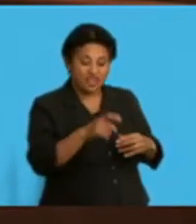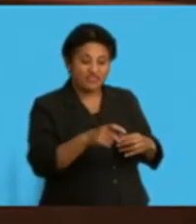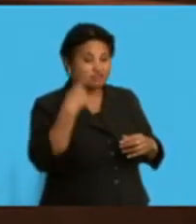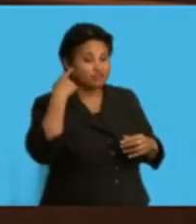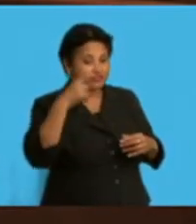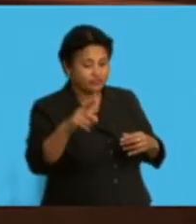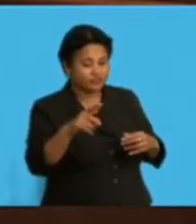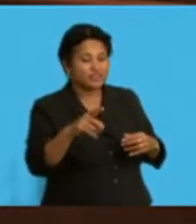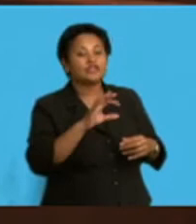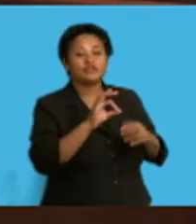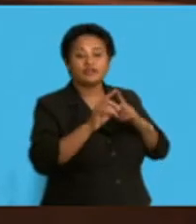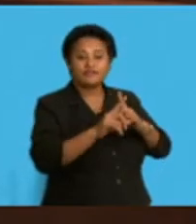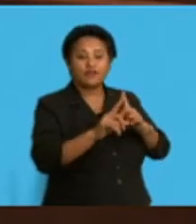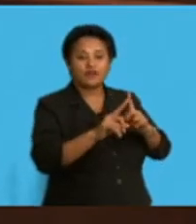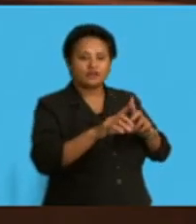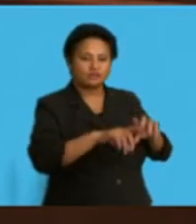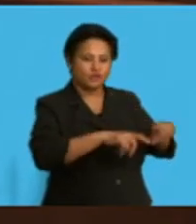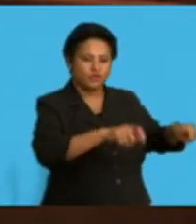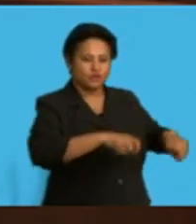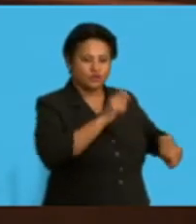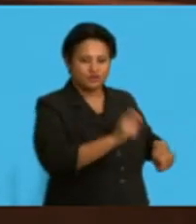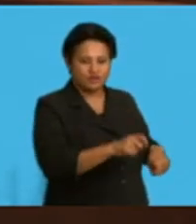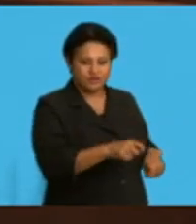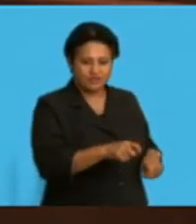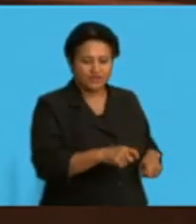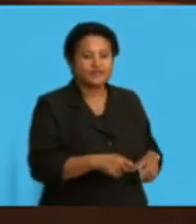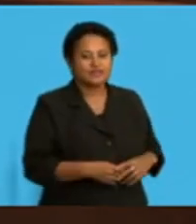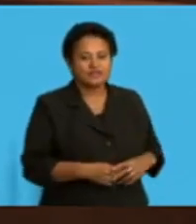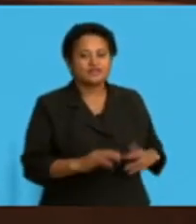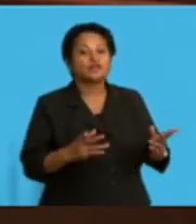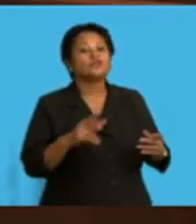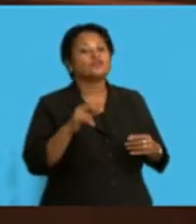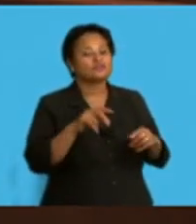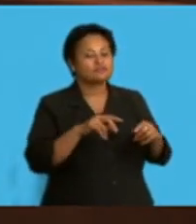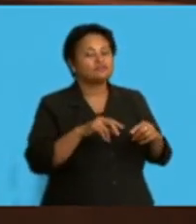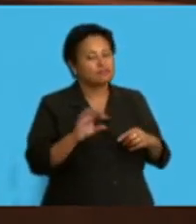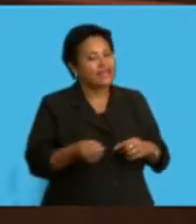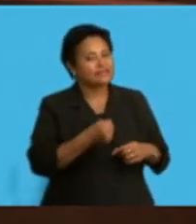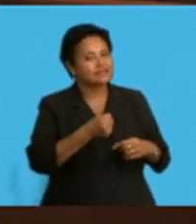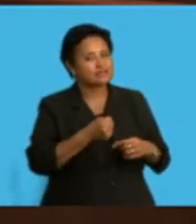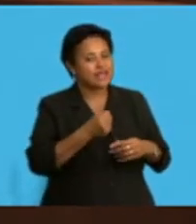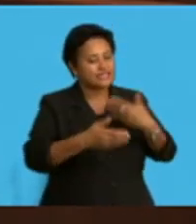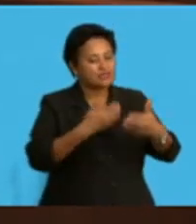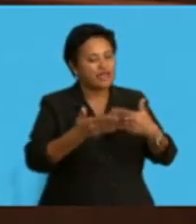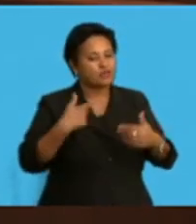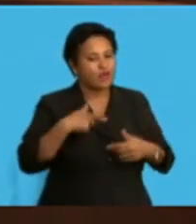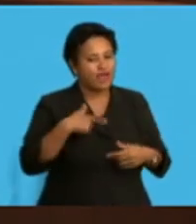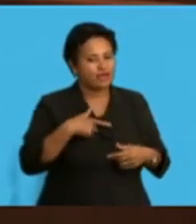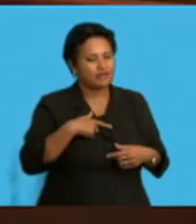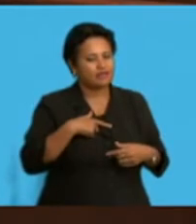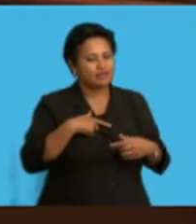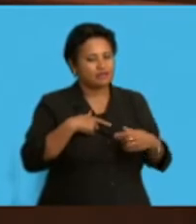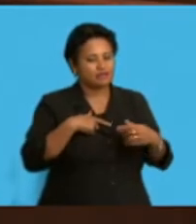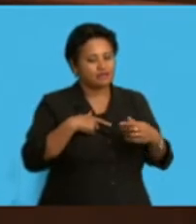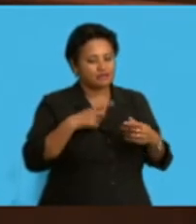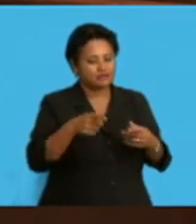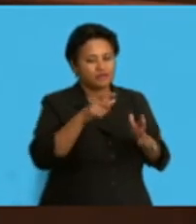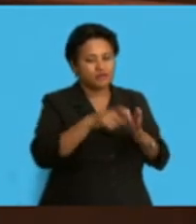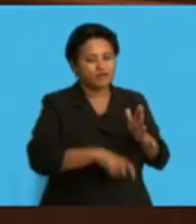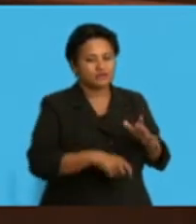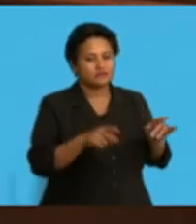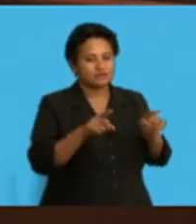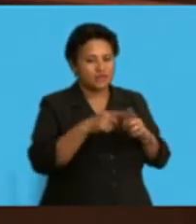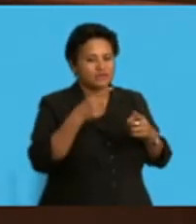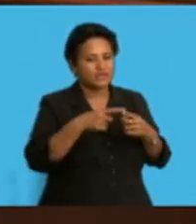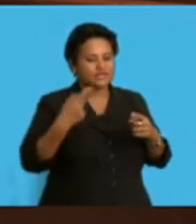any who hold monopolistic positions and who will now have to justify their prices. The Commerce Commission will work with FIRCA to go behind the screen